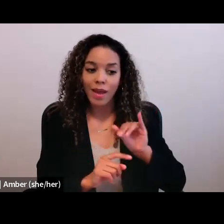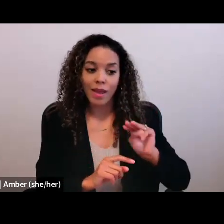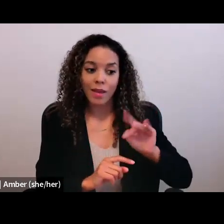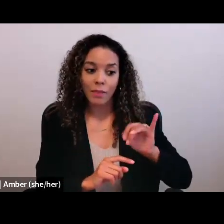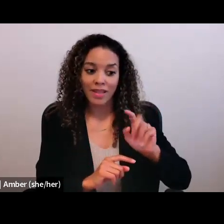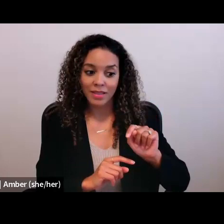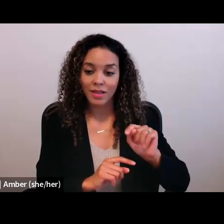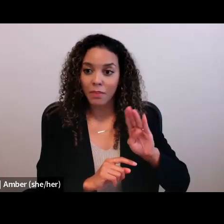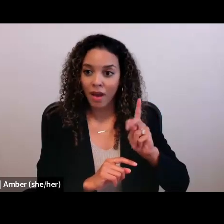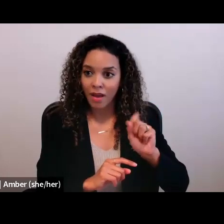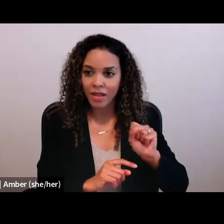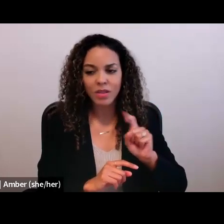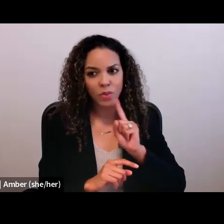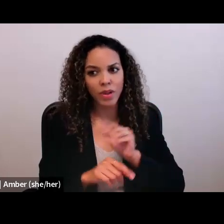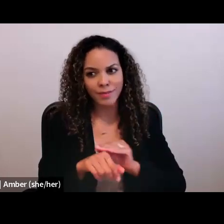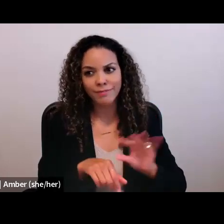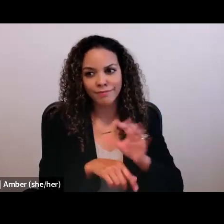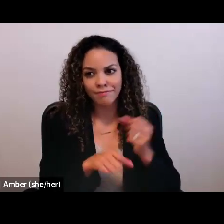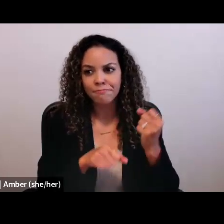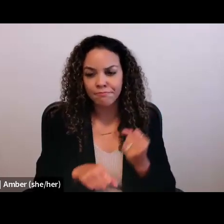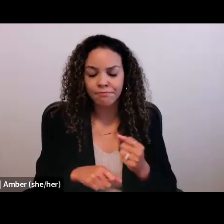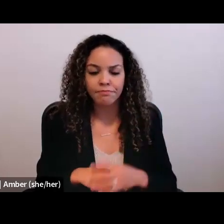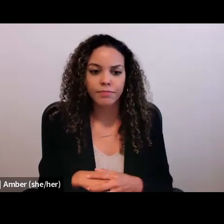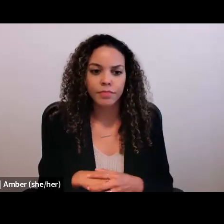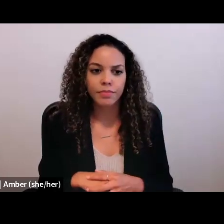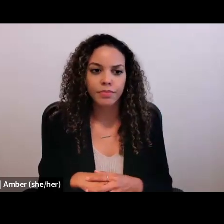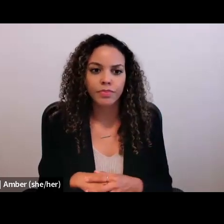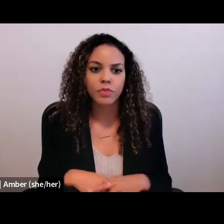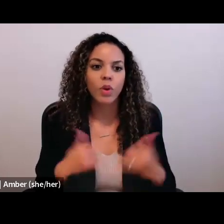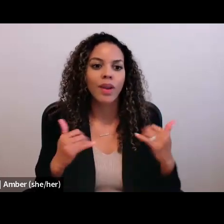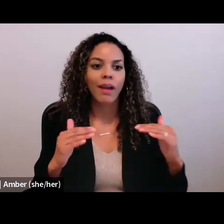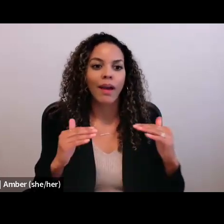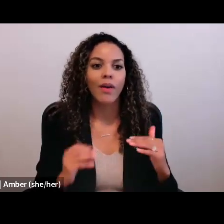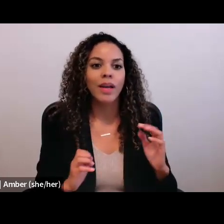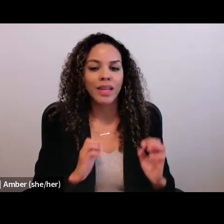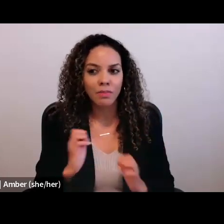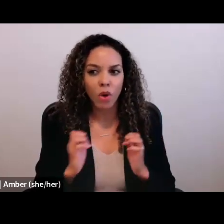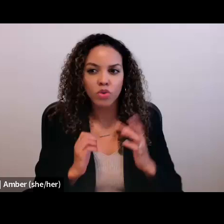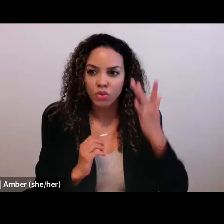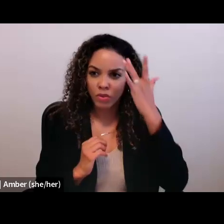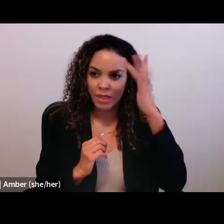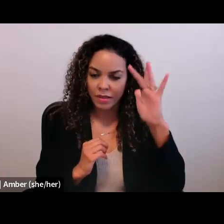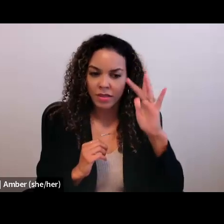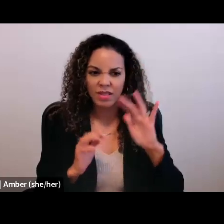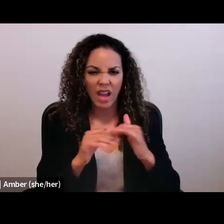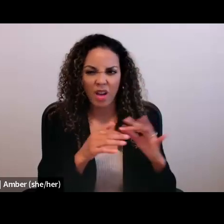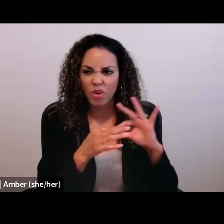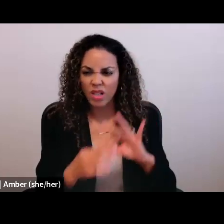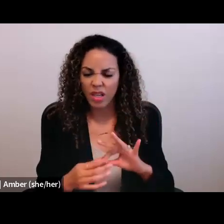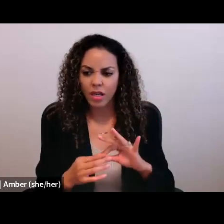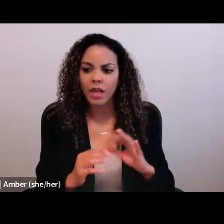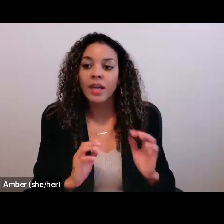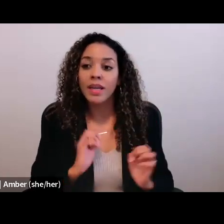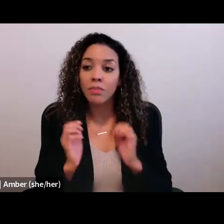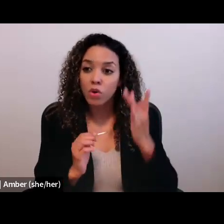major role in that. So then, emotional intelligence, how does that tie into everything? The emotional intelligence ties